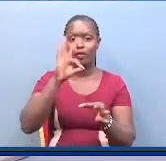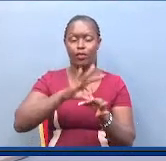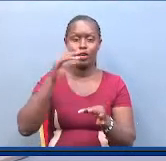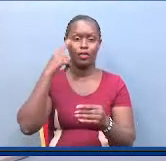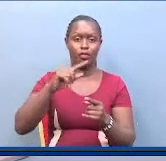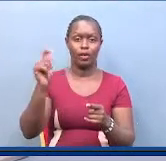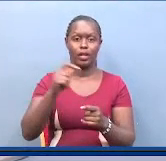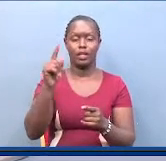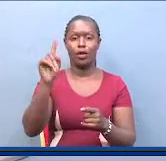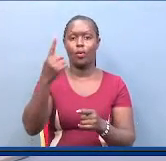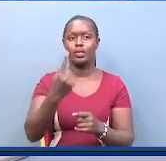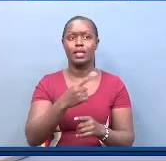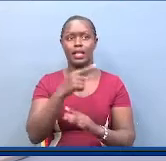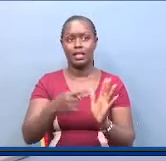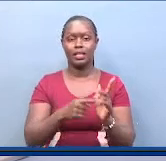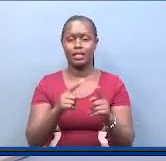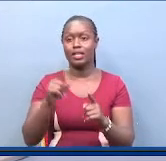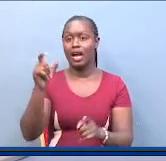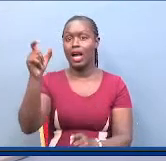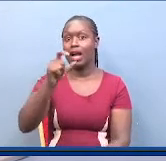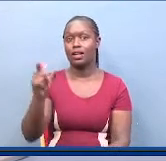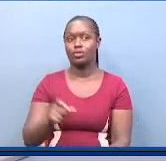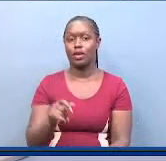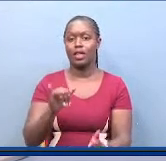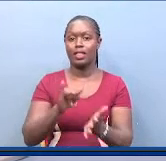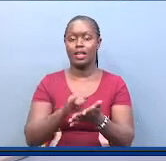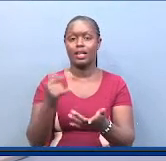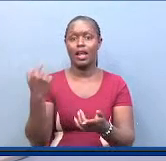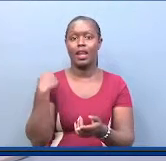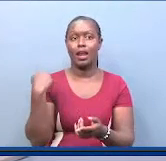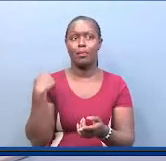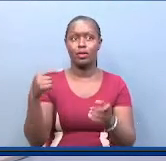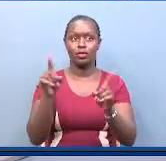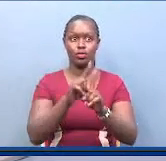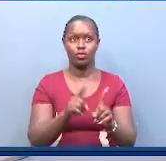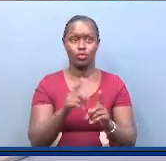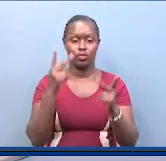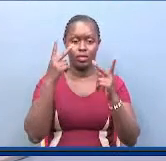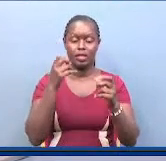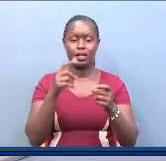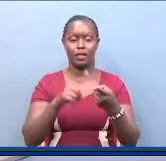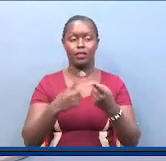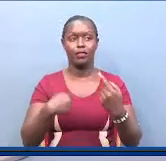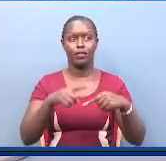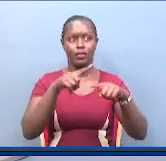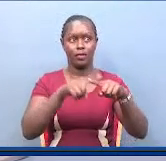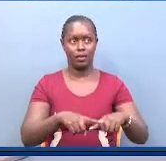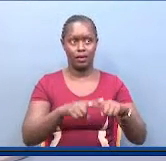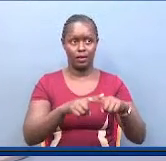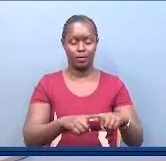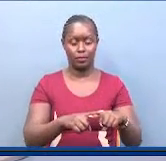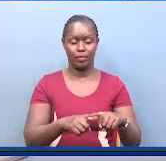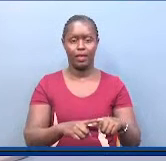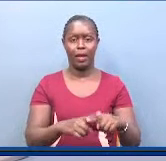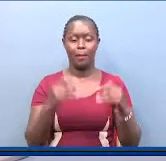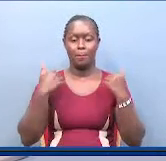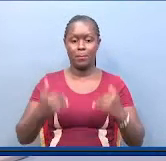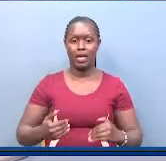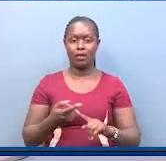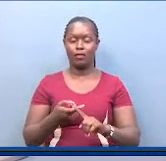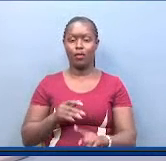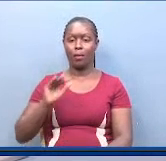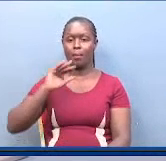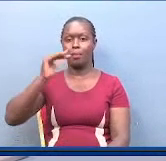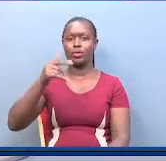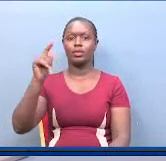Kwanza. 100%. This is a region that numbers currently are indicative, if they are to go by, of 30%. I come from Mount